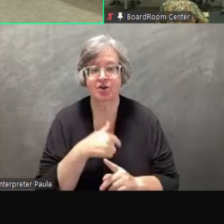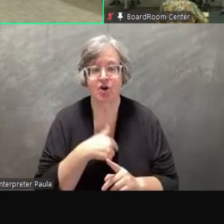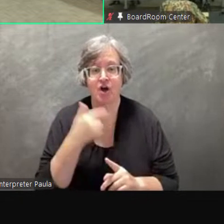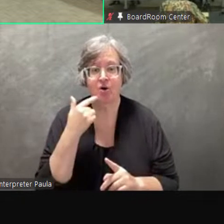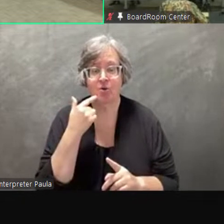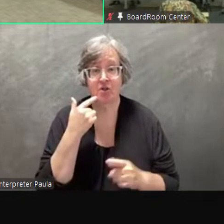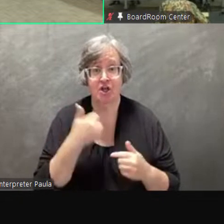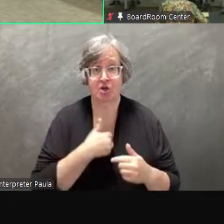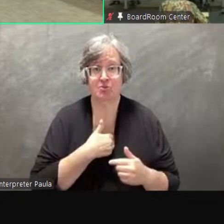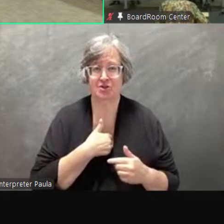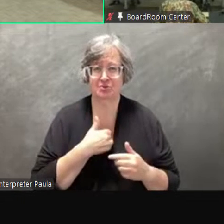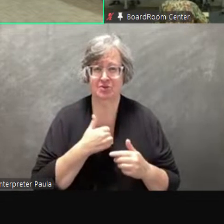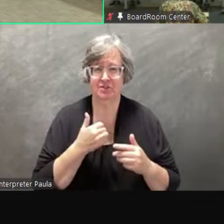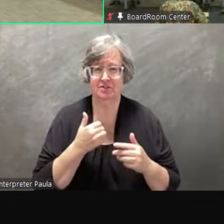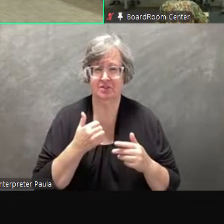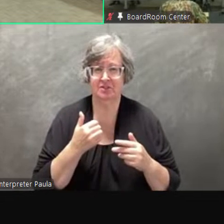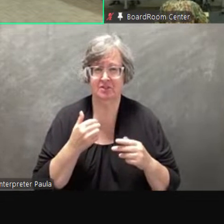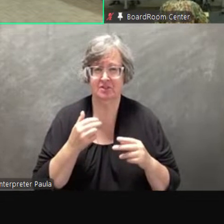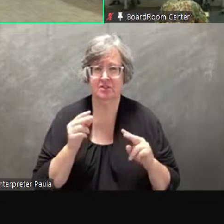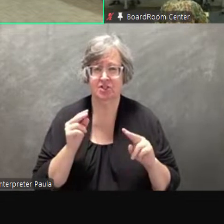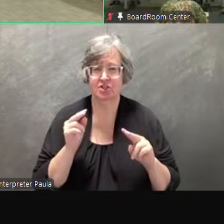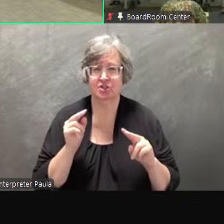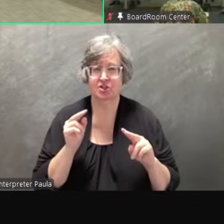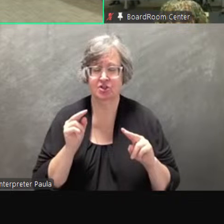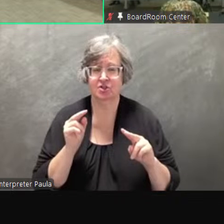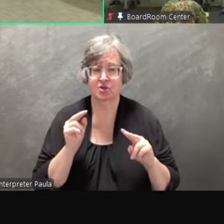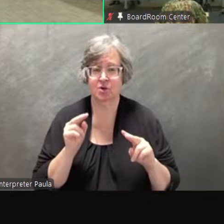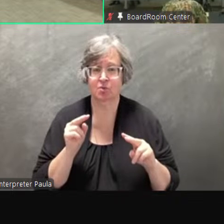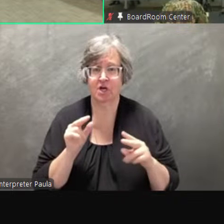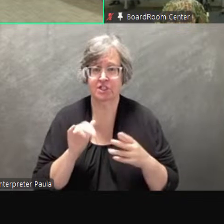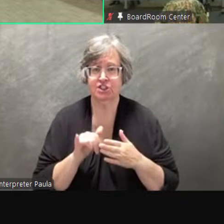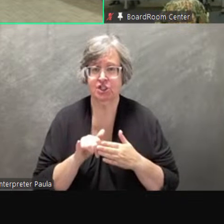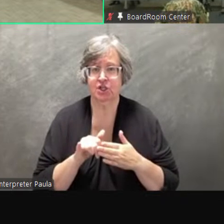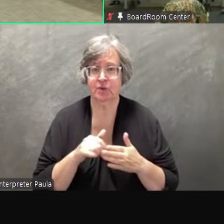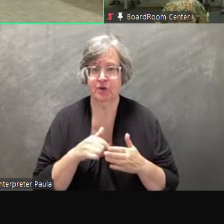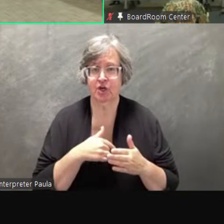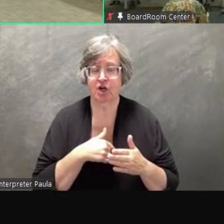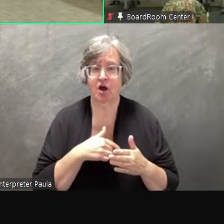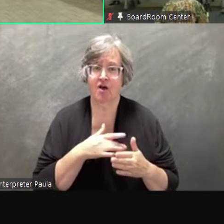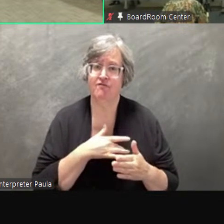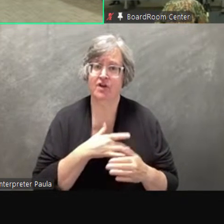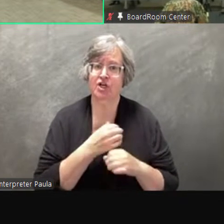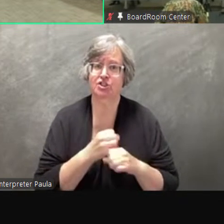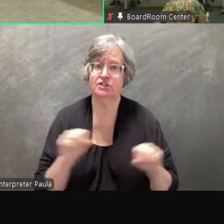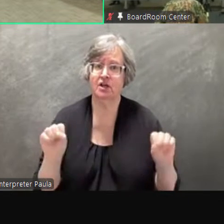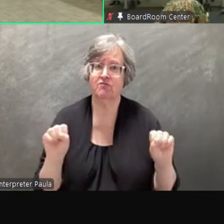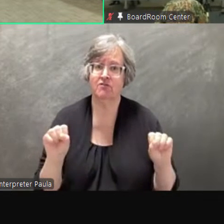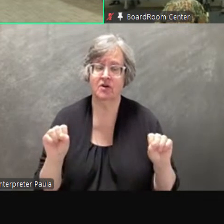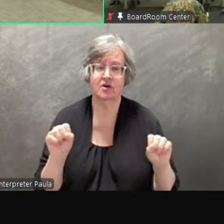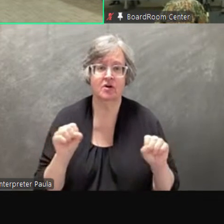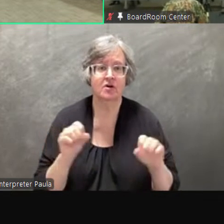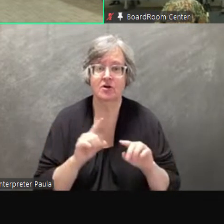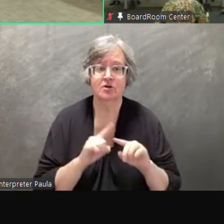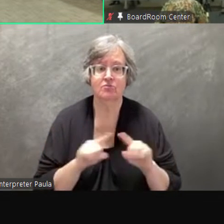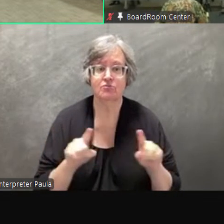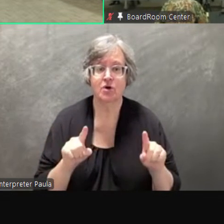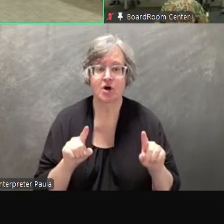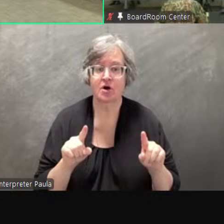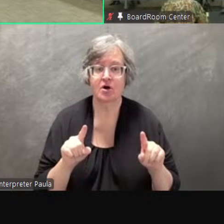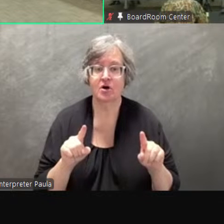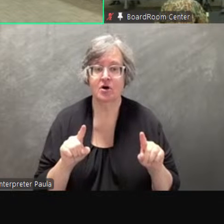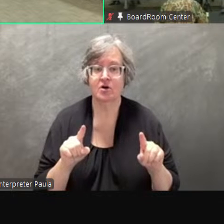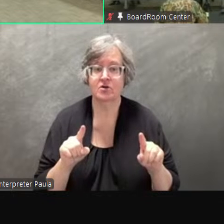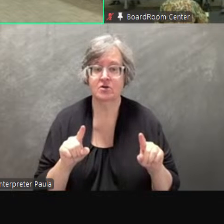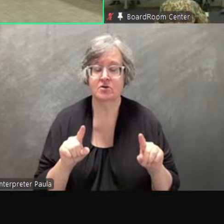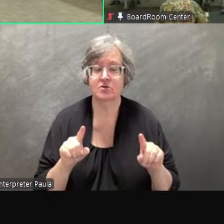human being watching this camera. And I'm very secure. But knowing that you